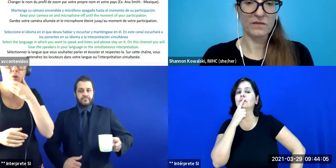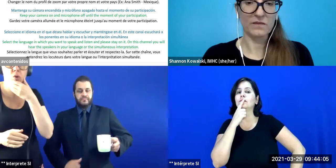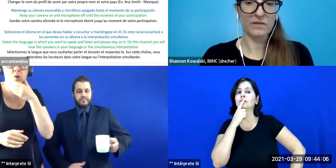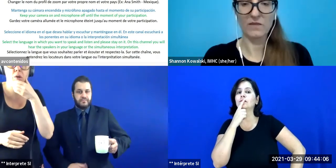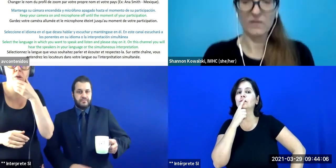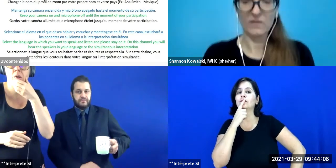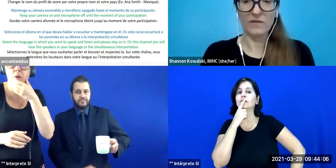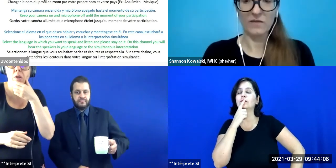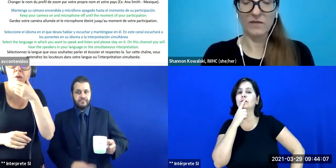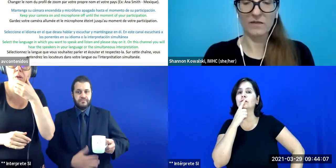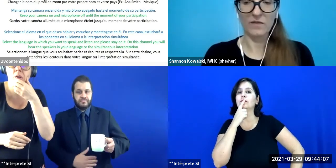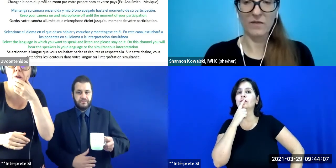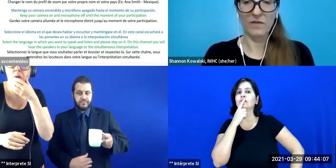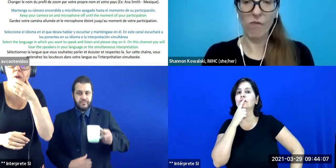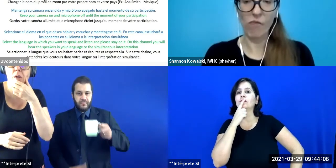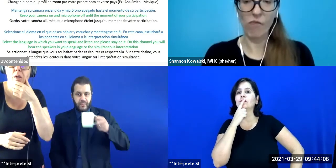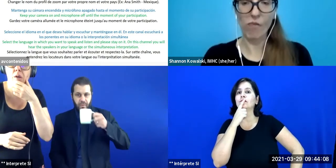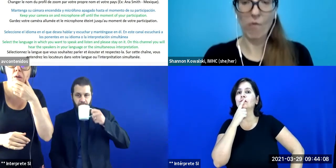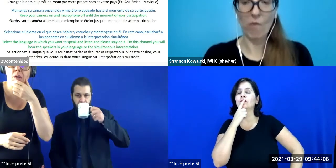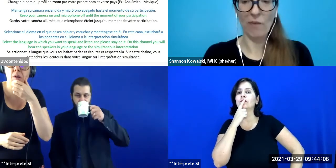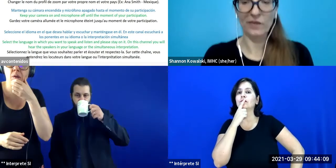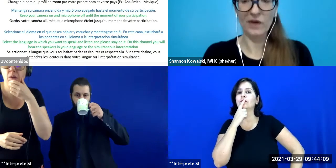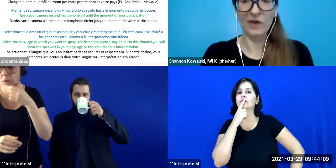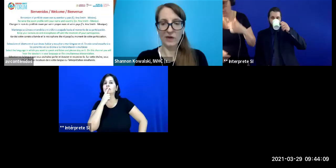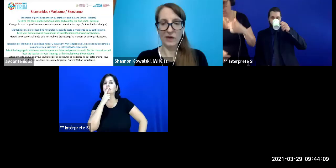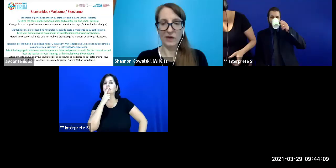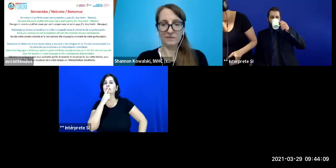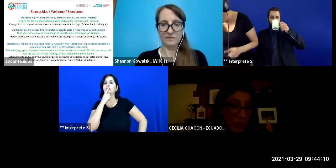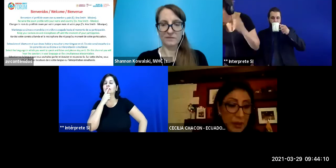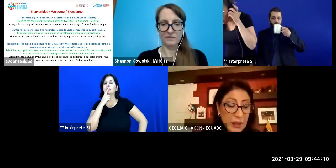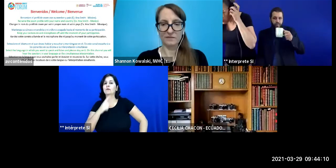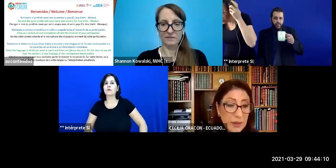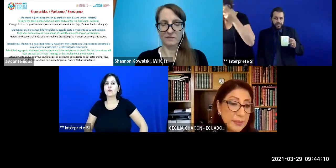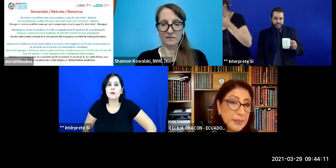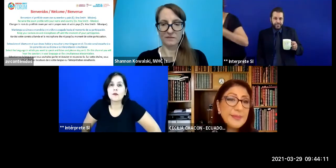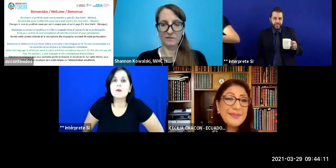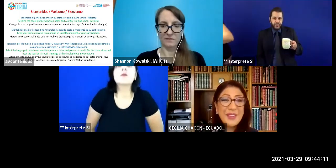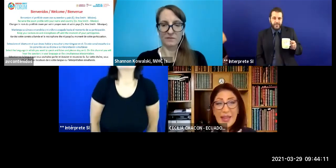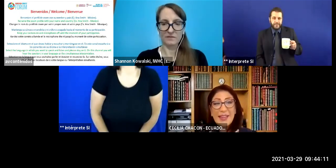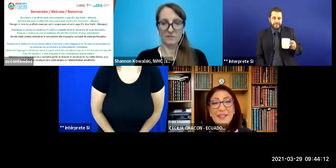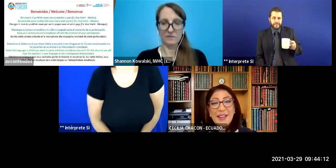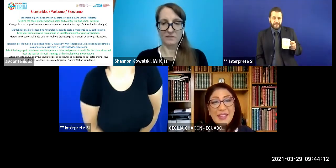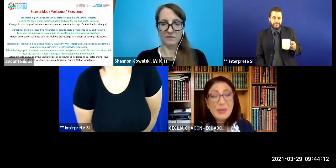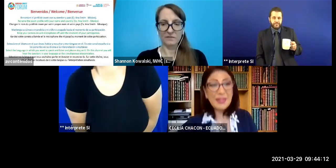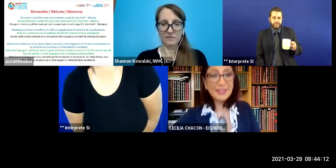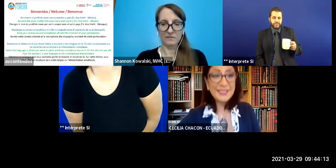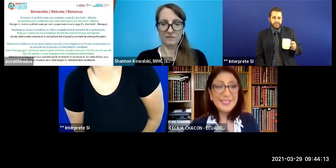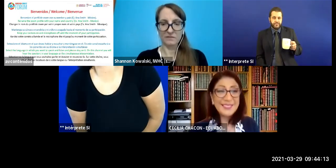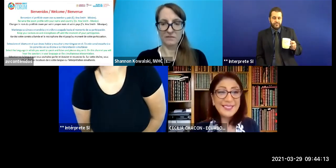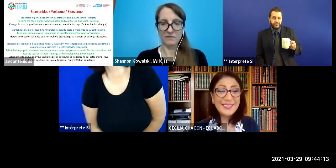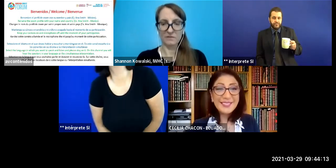Buenos días. Hola, bienvenida. Qué gusto. Mucho gusto. Ahí me